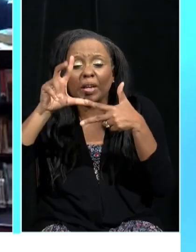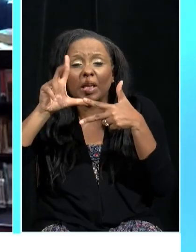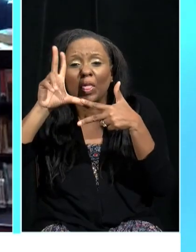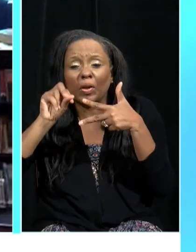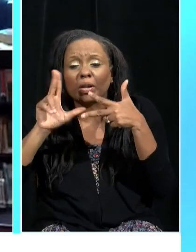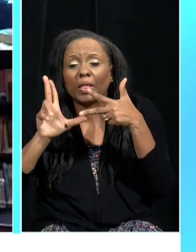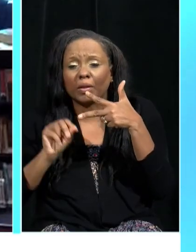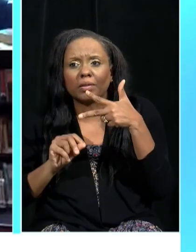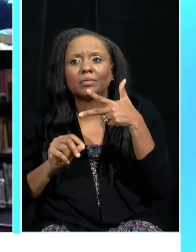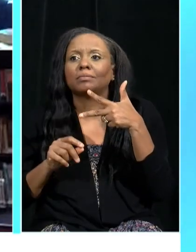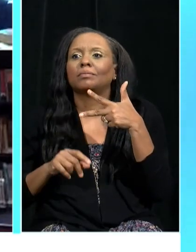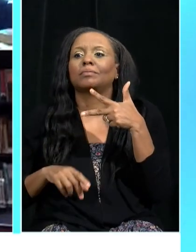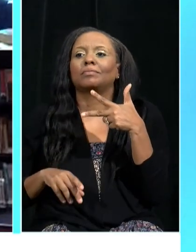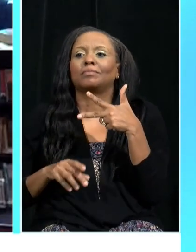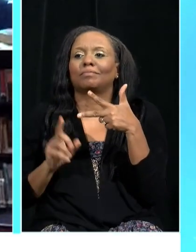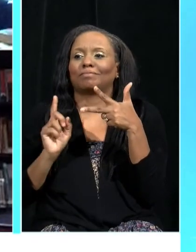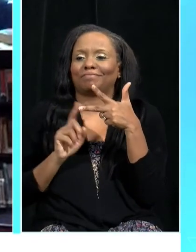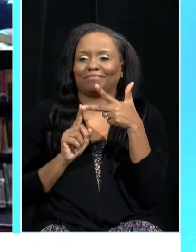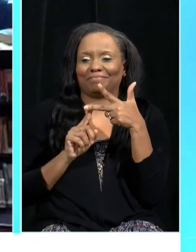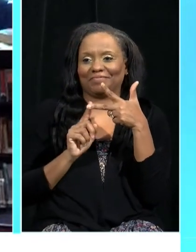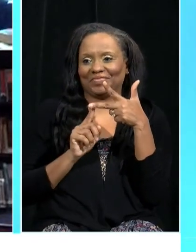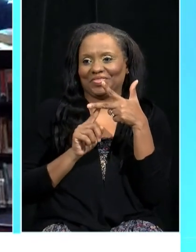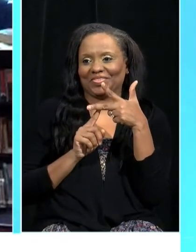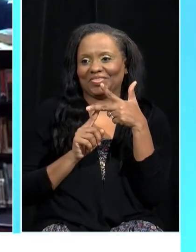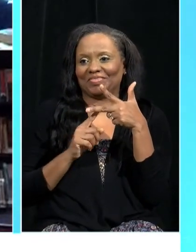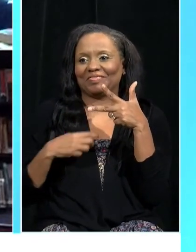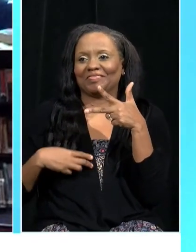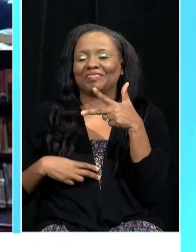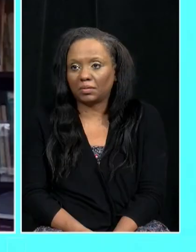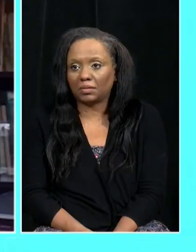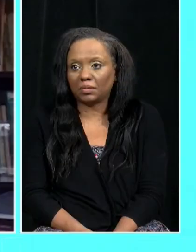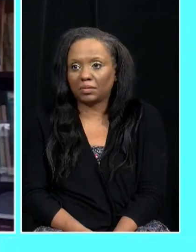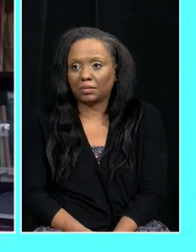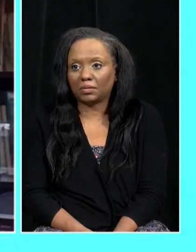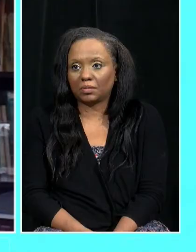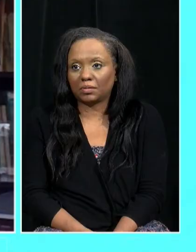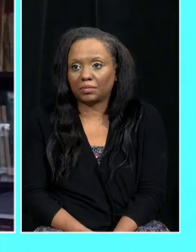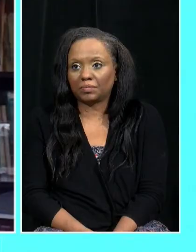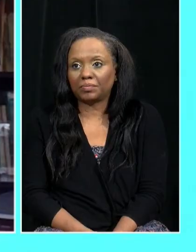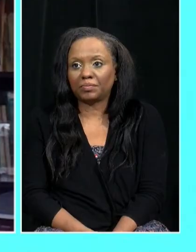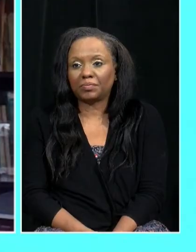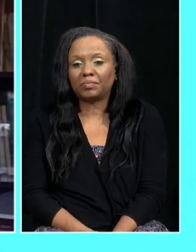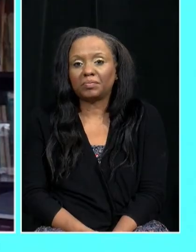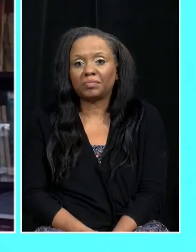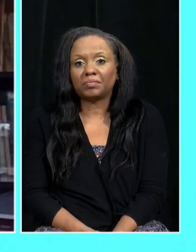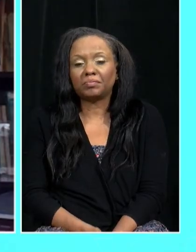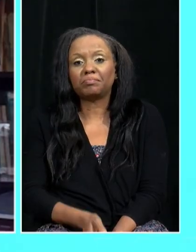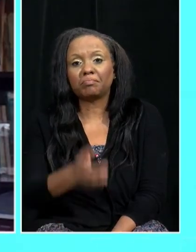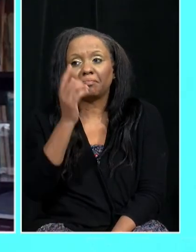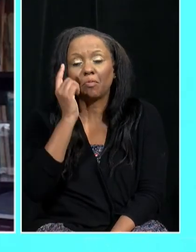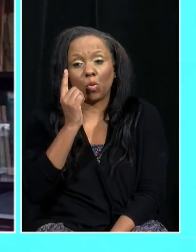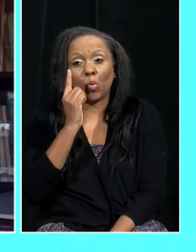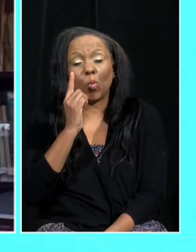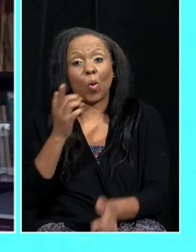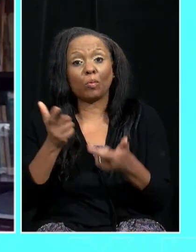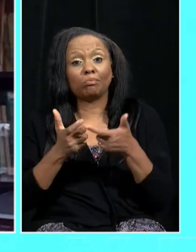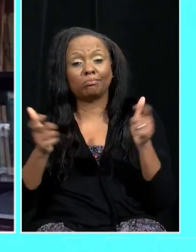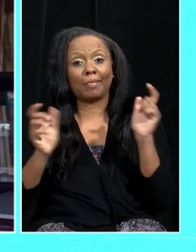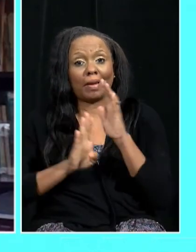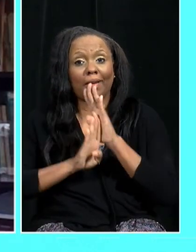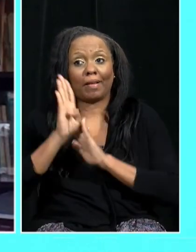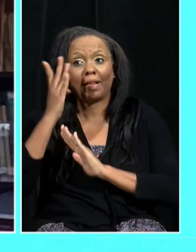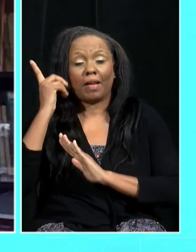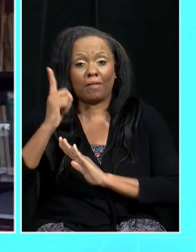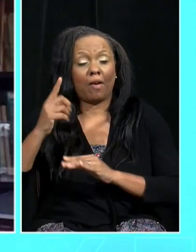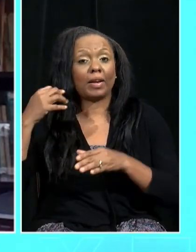with you. Poor you, you've gone the short straw all through this program. 30 seconds. One of the major developments of this election campaign is